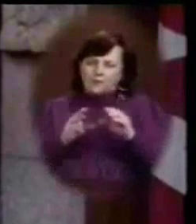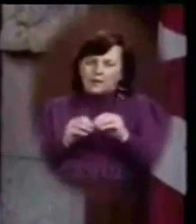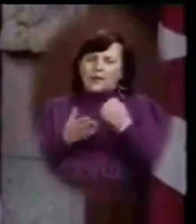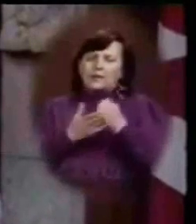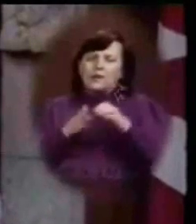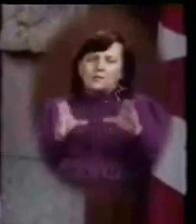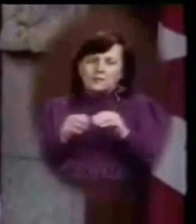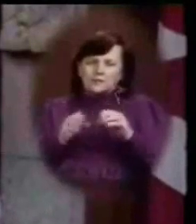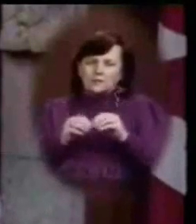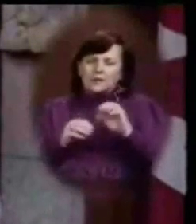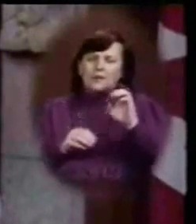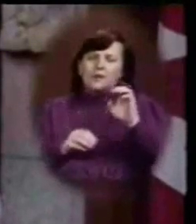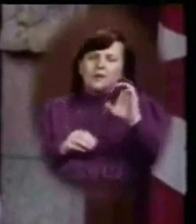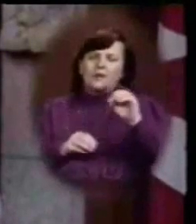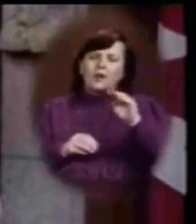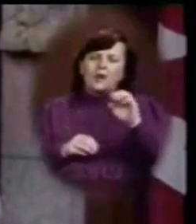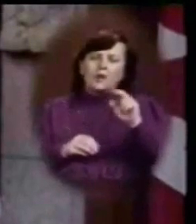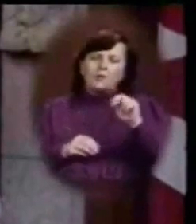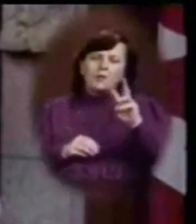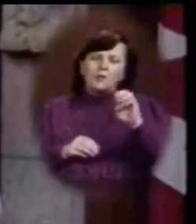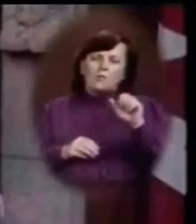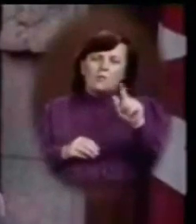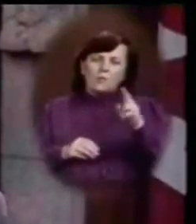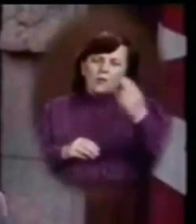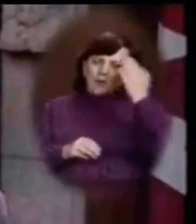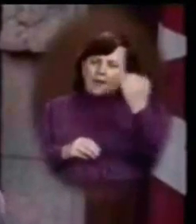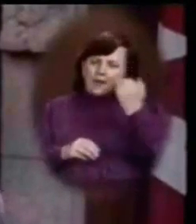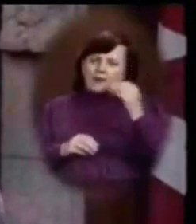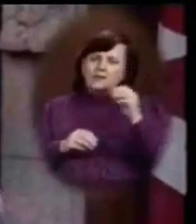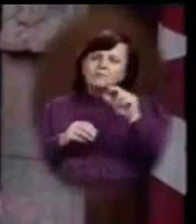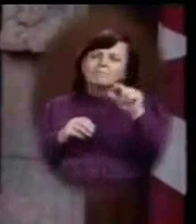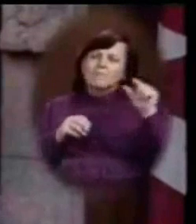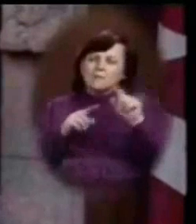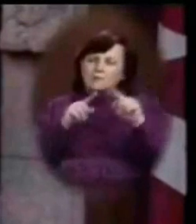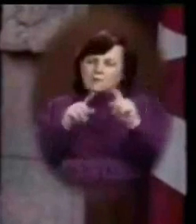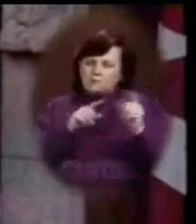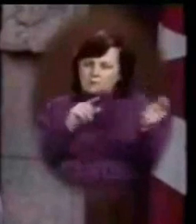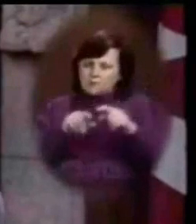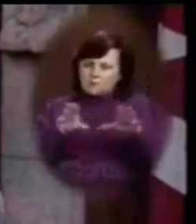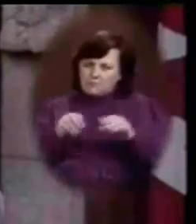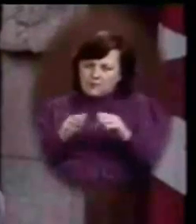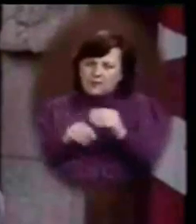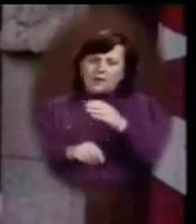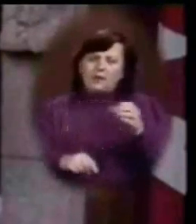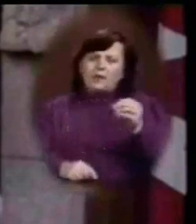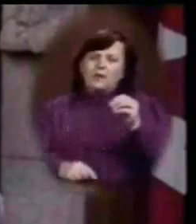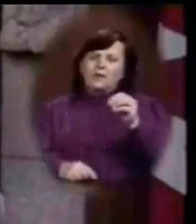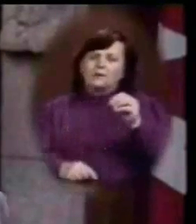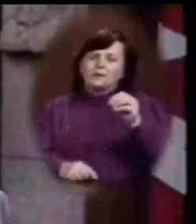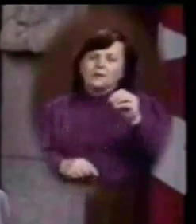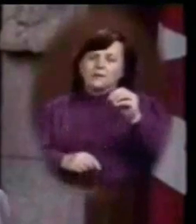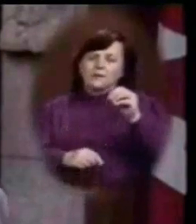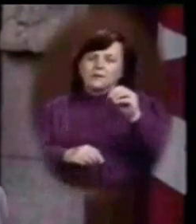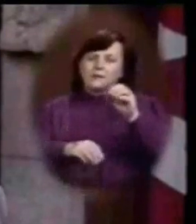industry. Except to have any independence. Socialism is not the doctrine of independence, it's the doctrine